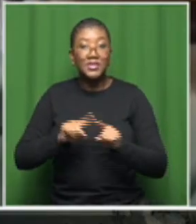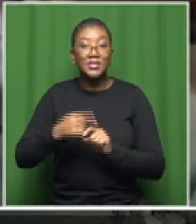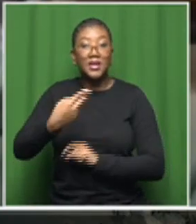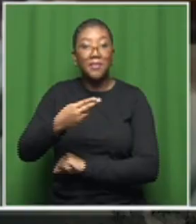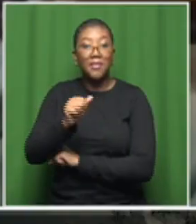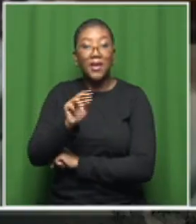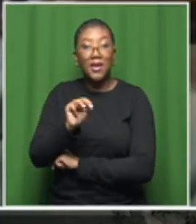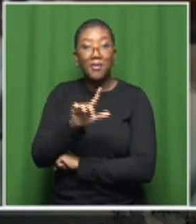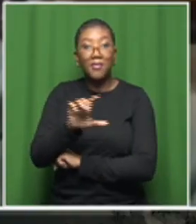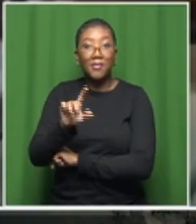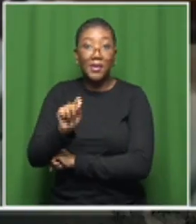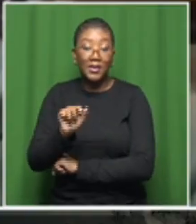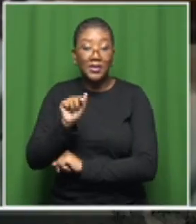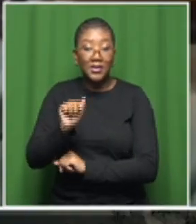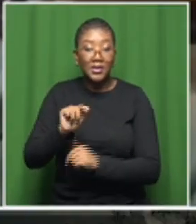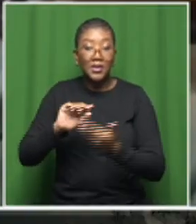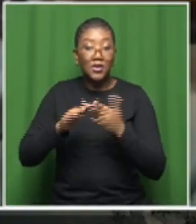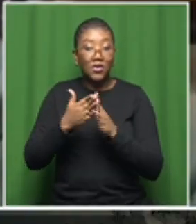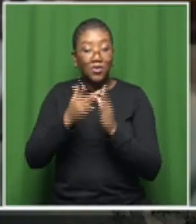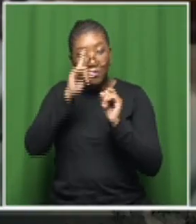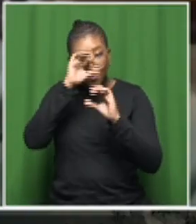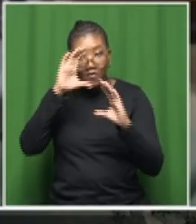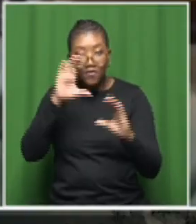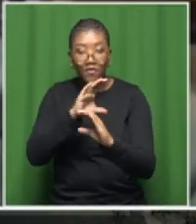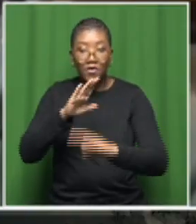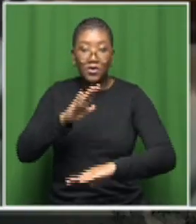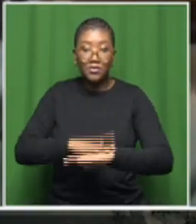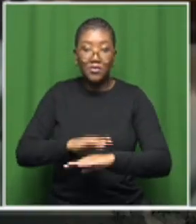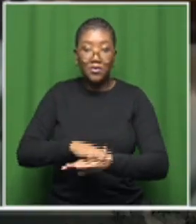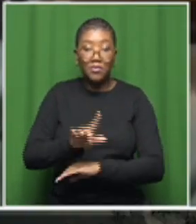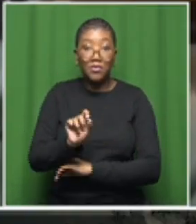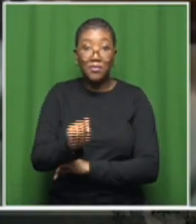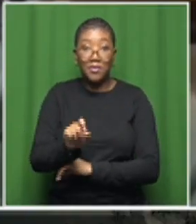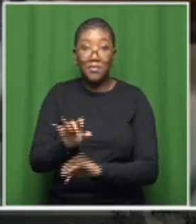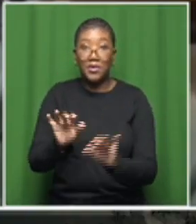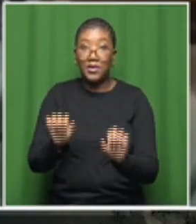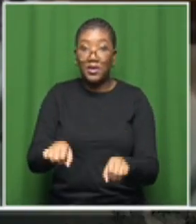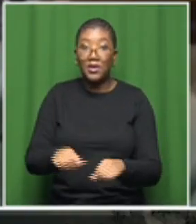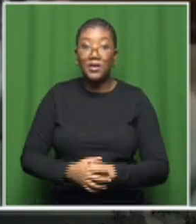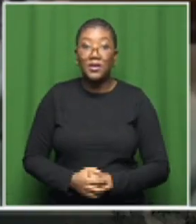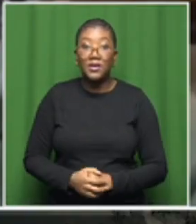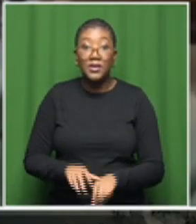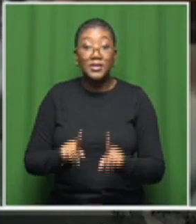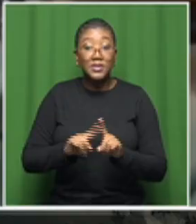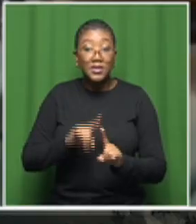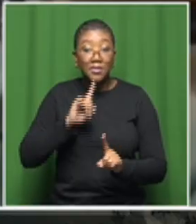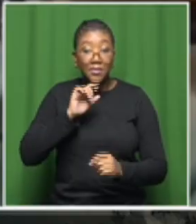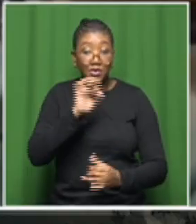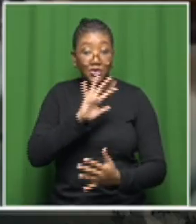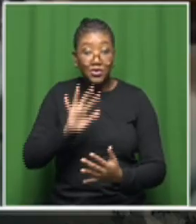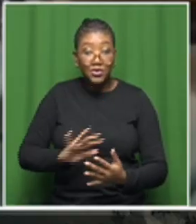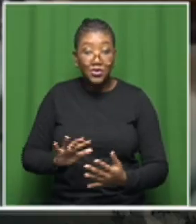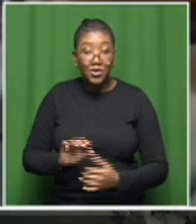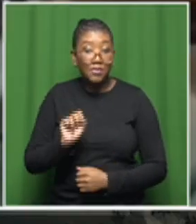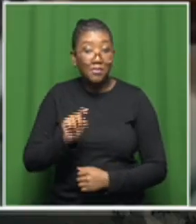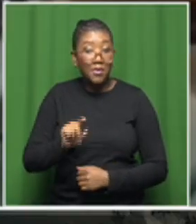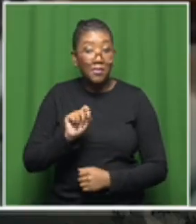other community-focused performances. Tell us a little bit more about the importance of highlighting those stories, those classics as well.